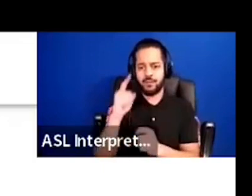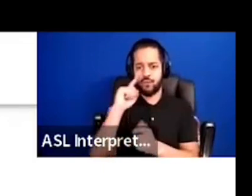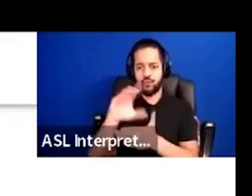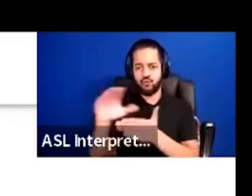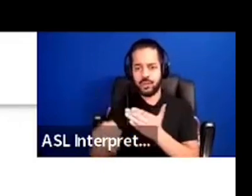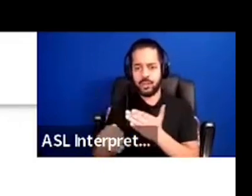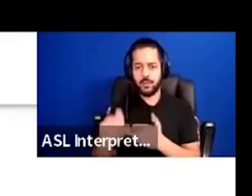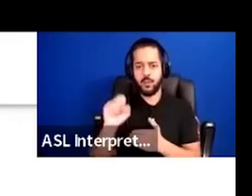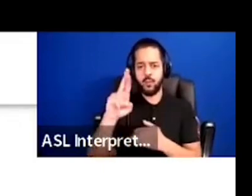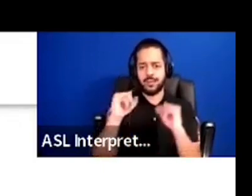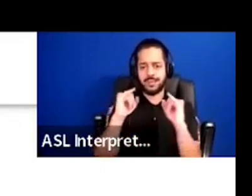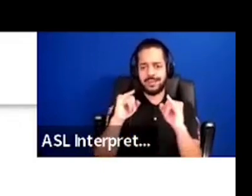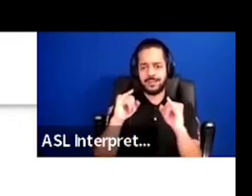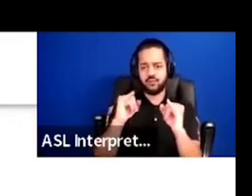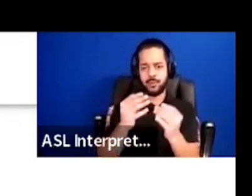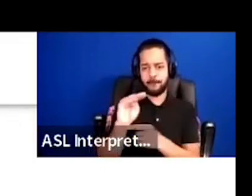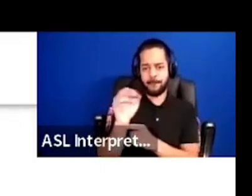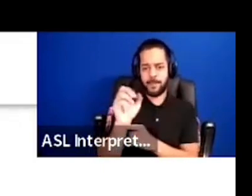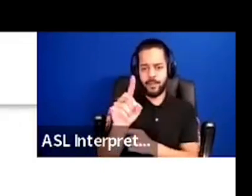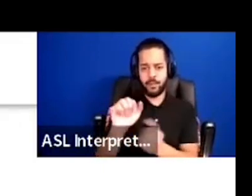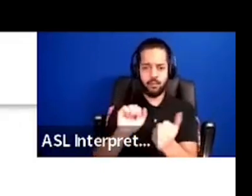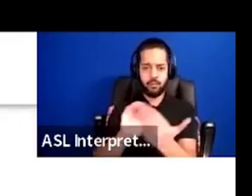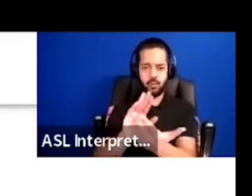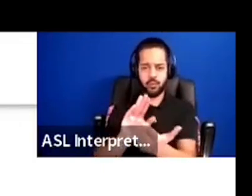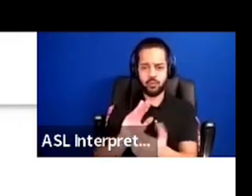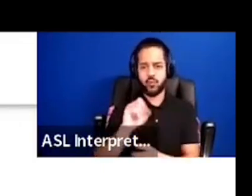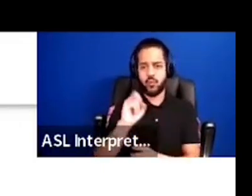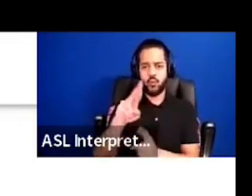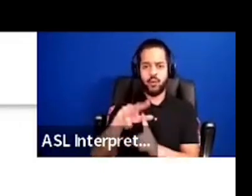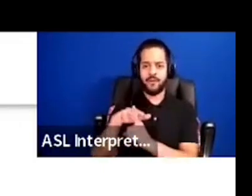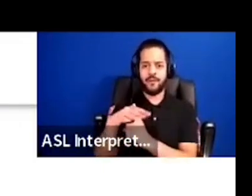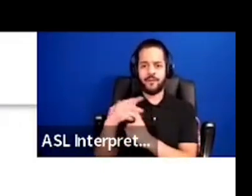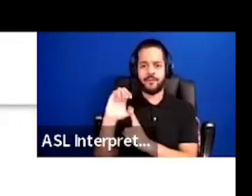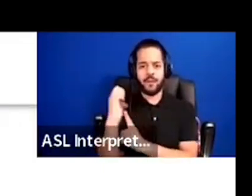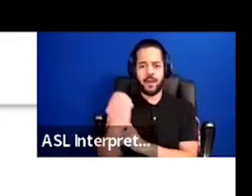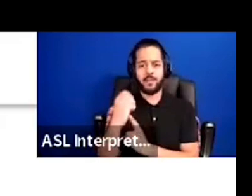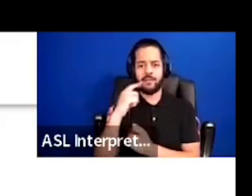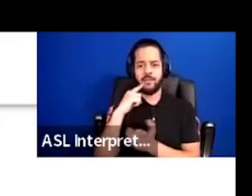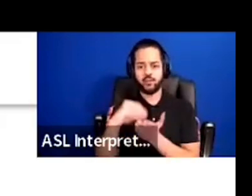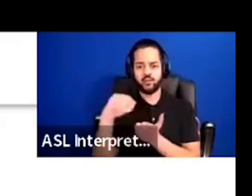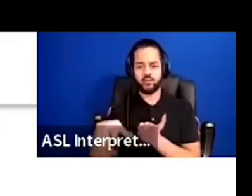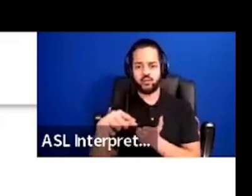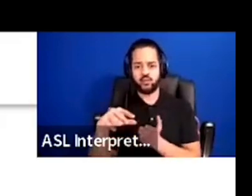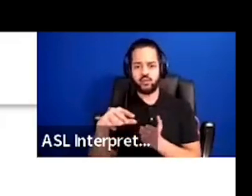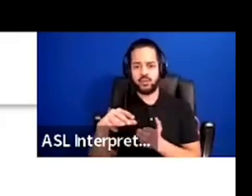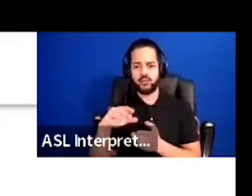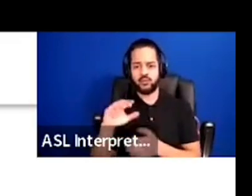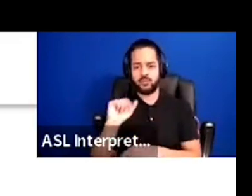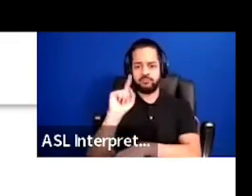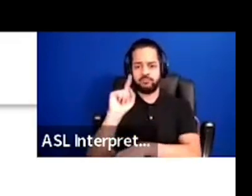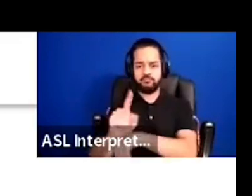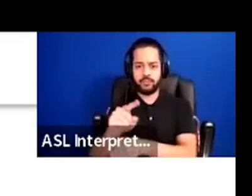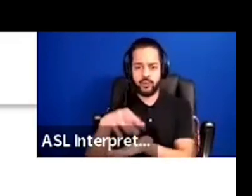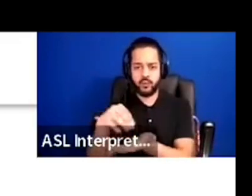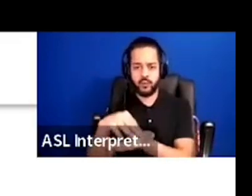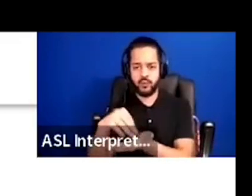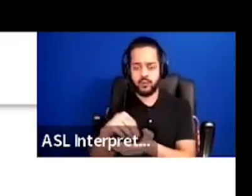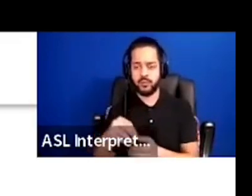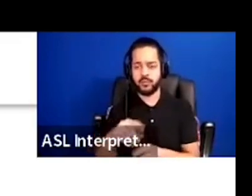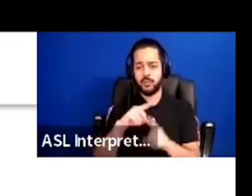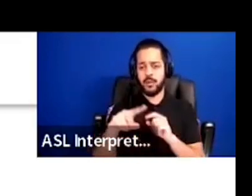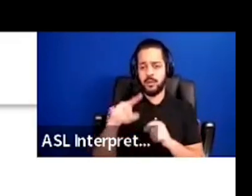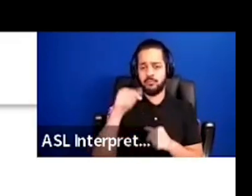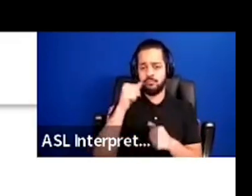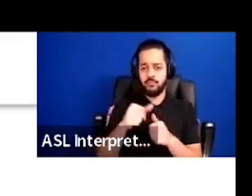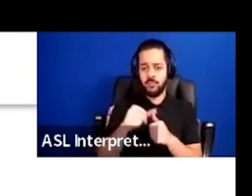methods, or the learning environment to ensure that a student can make progress. But finally, just remember that the implementation